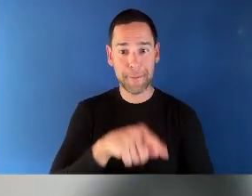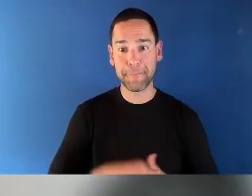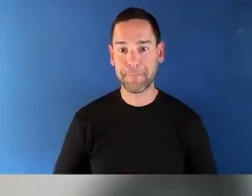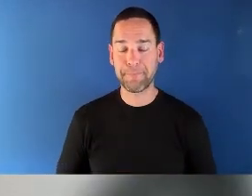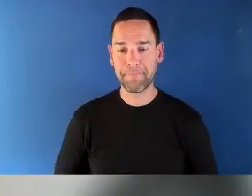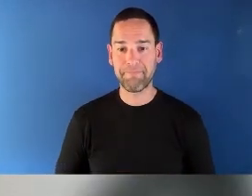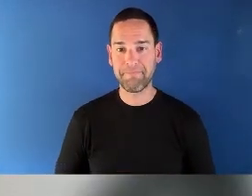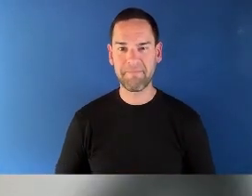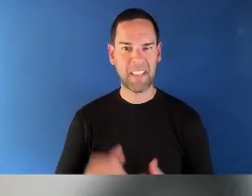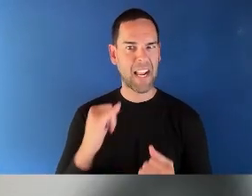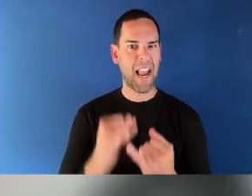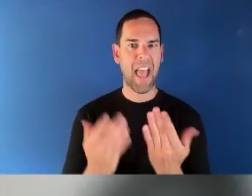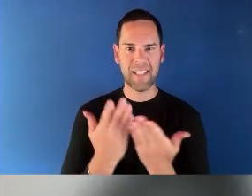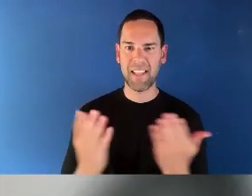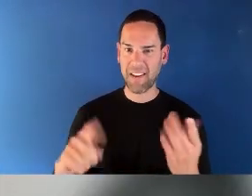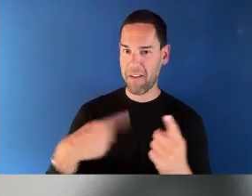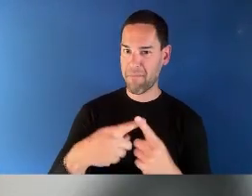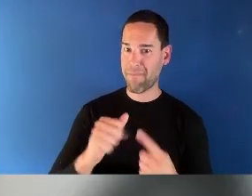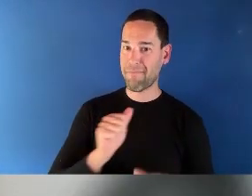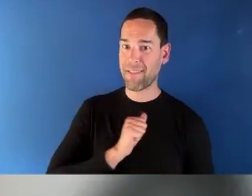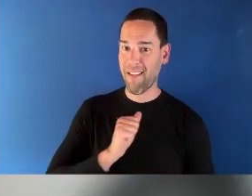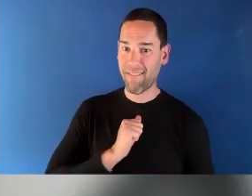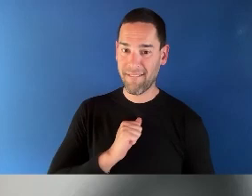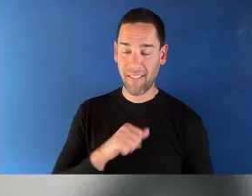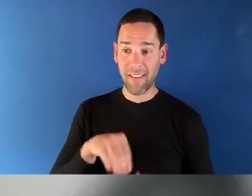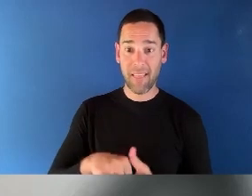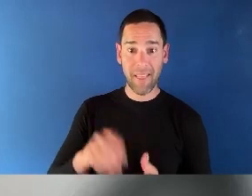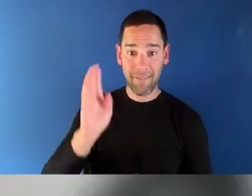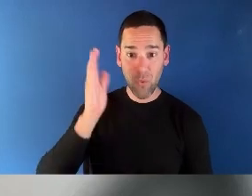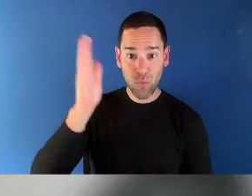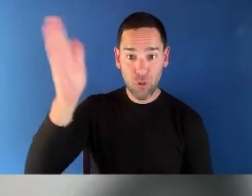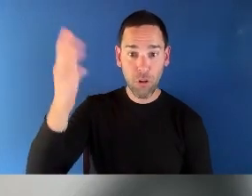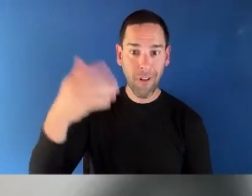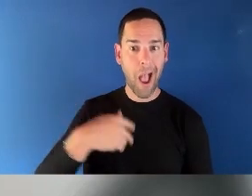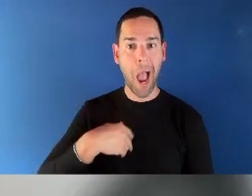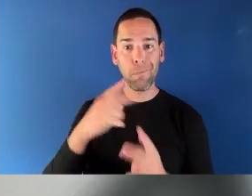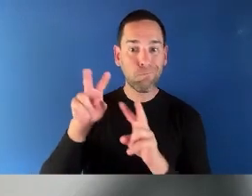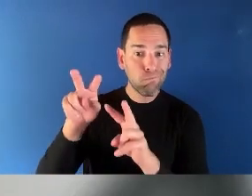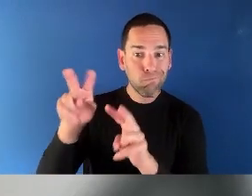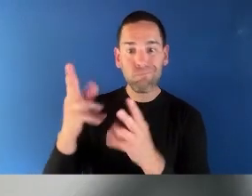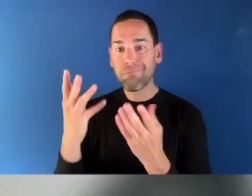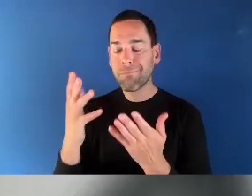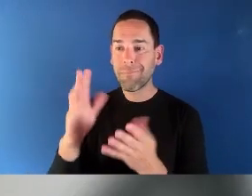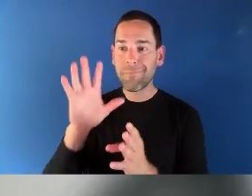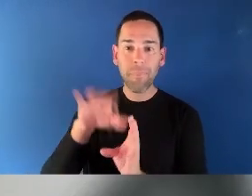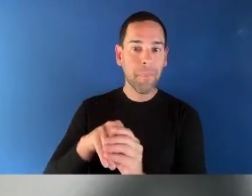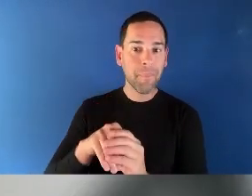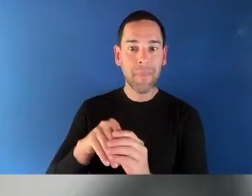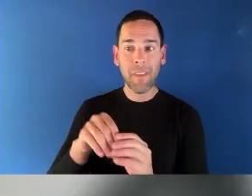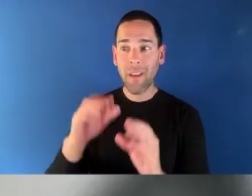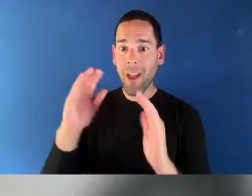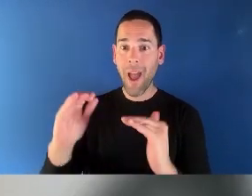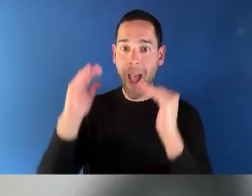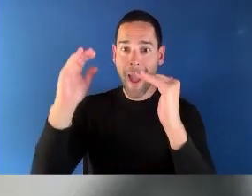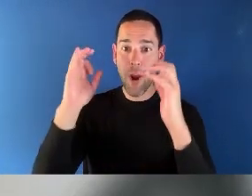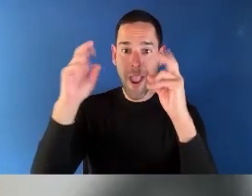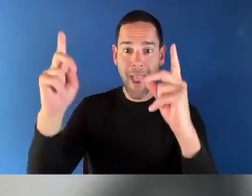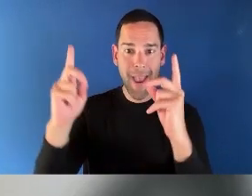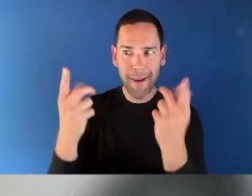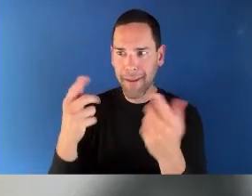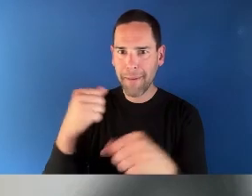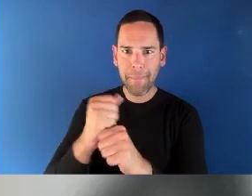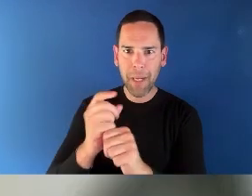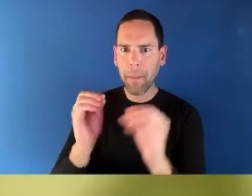about me, in the future, I'm looking at continuing my work in higher education and creating a more